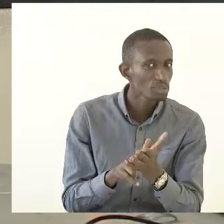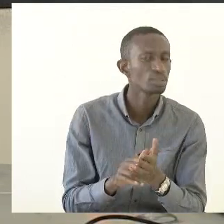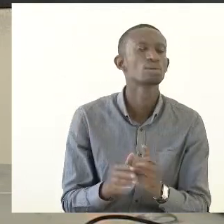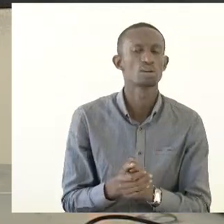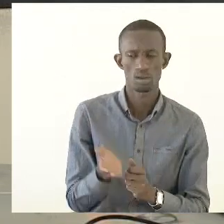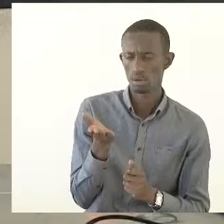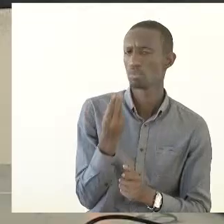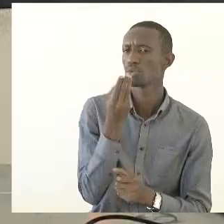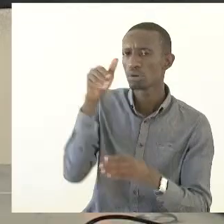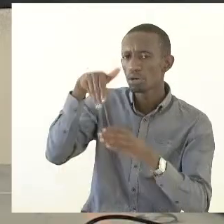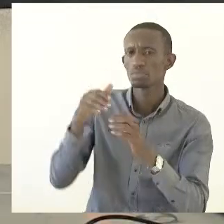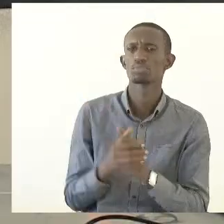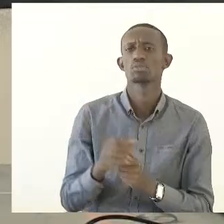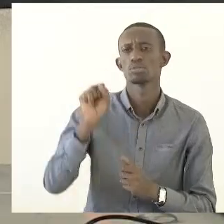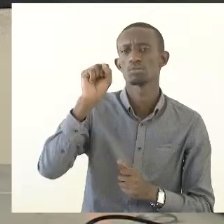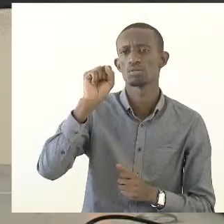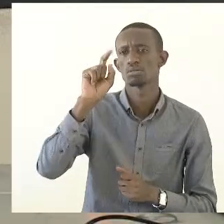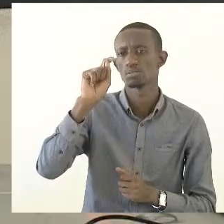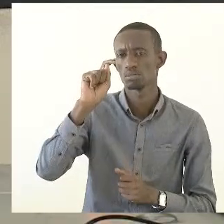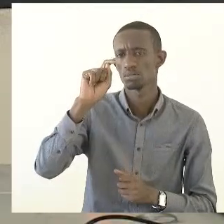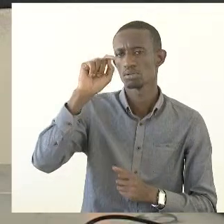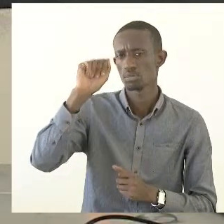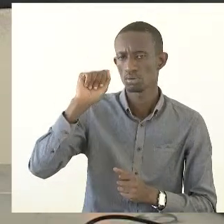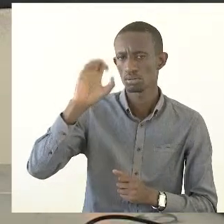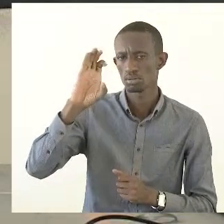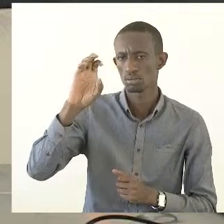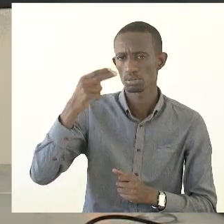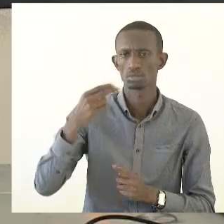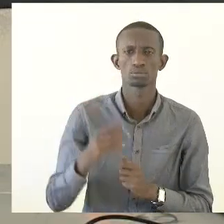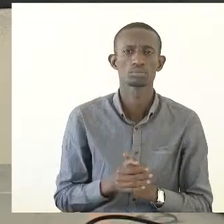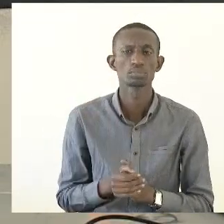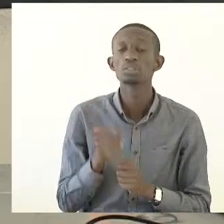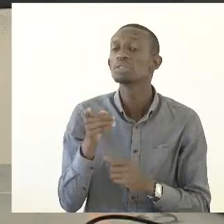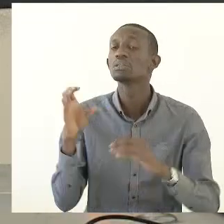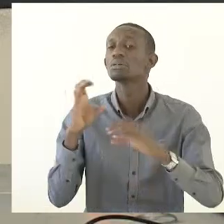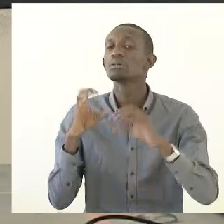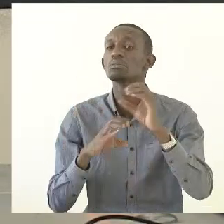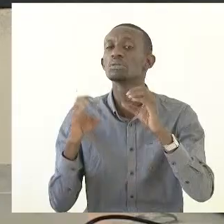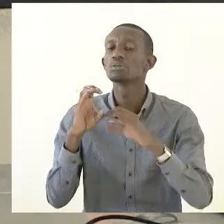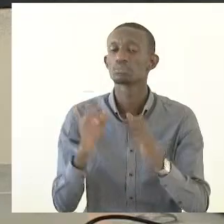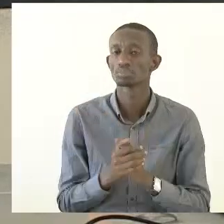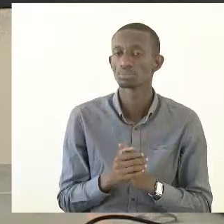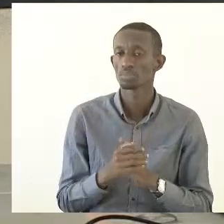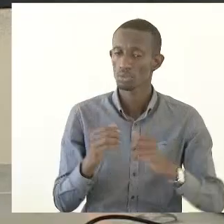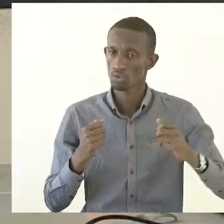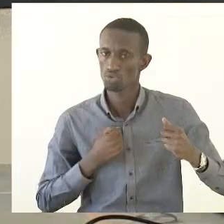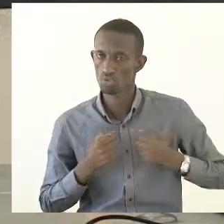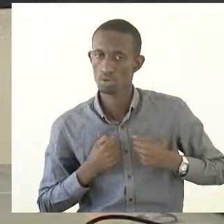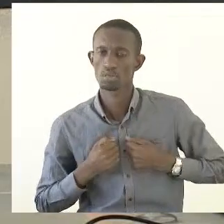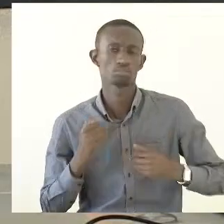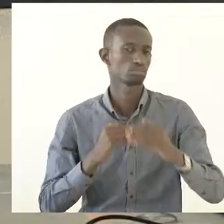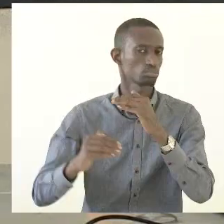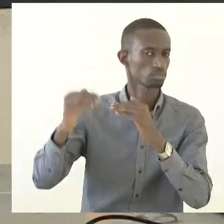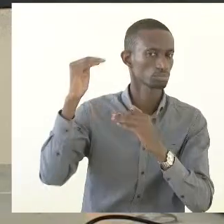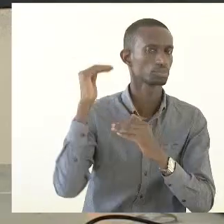starch. These are the chemicals the Rwanda Standard Bureau used to say the food